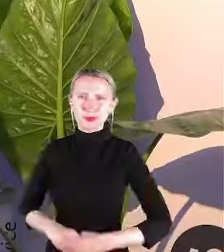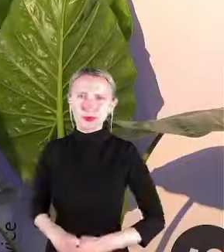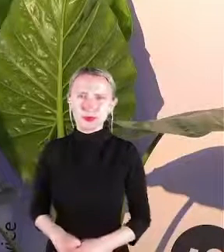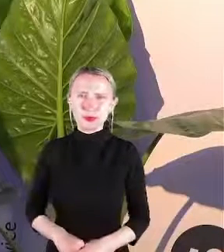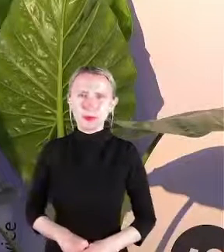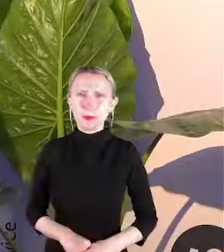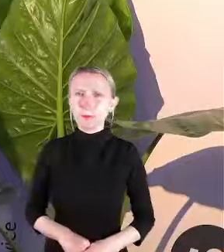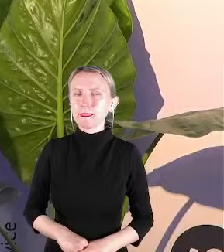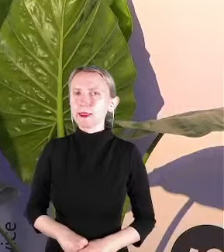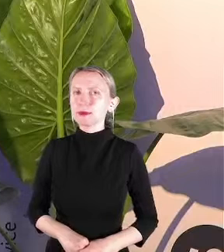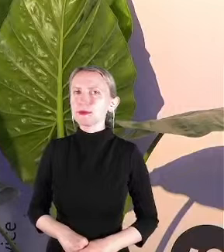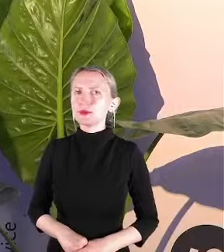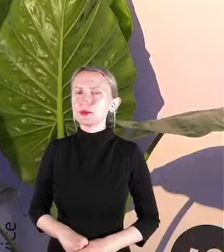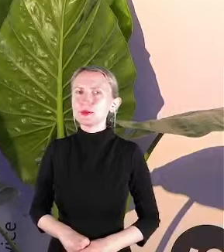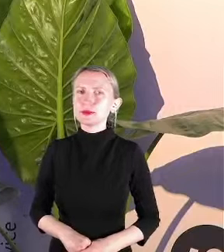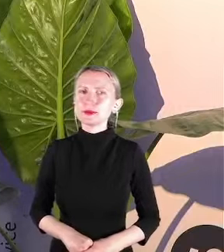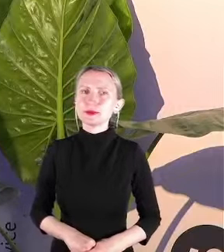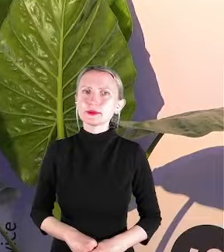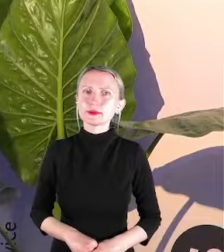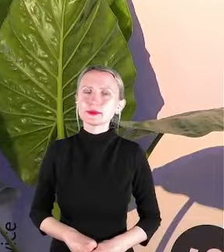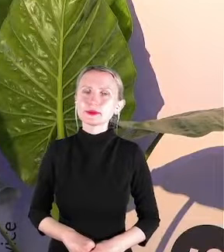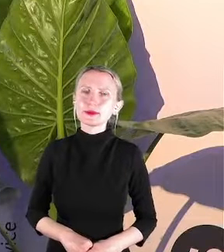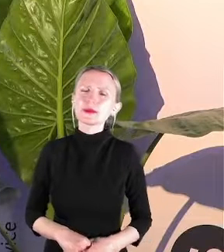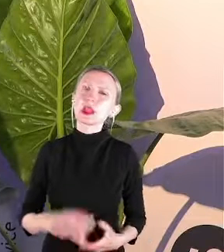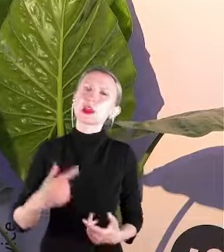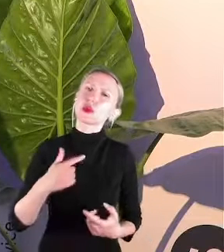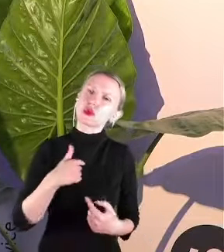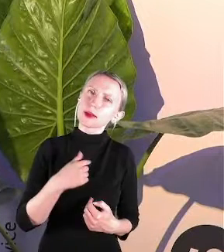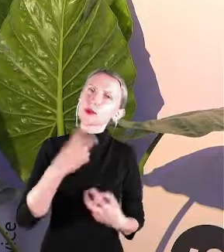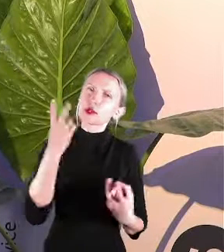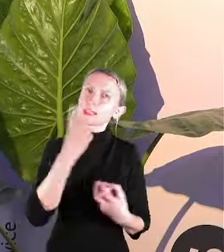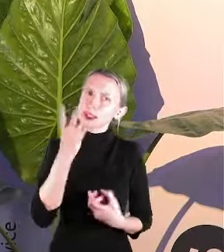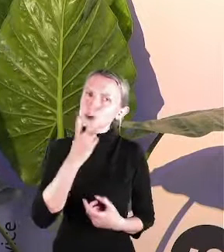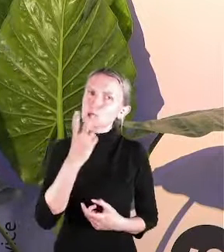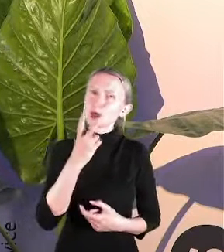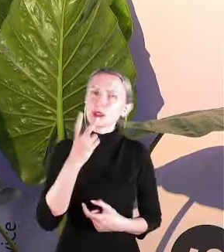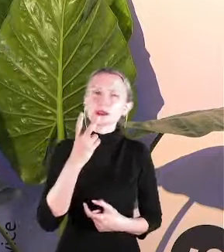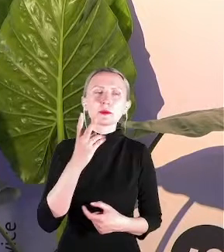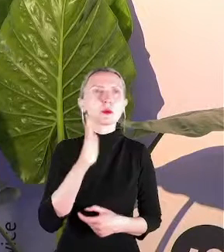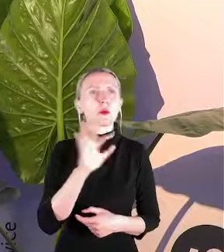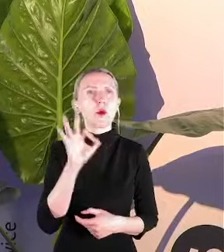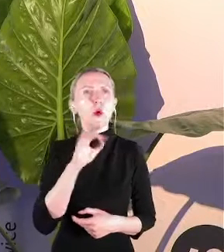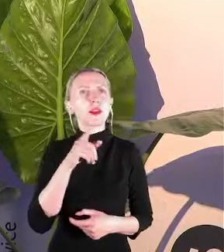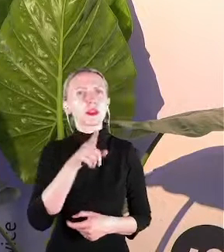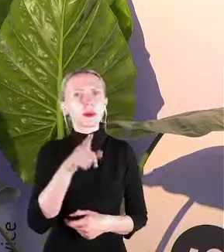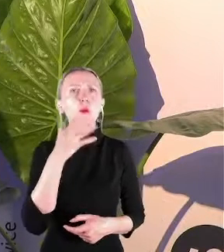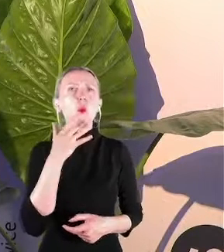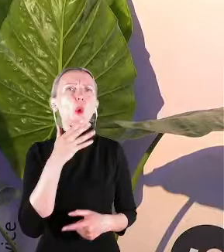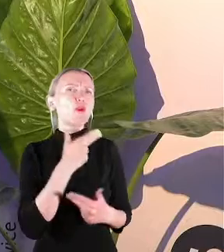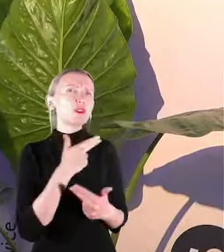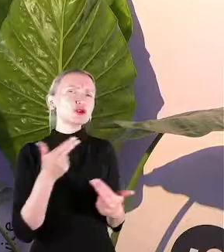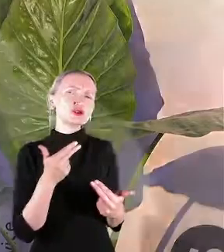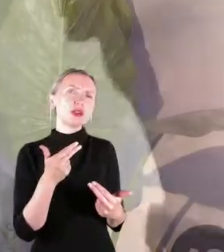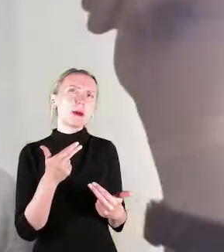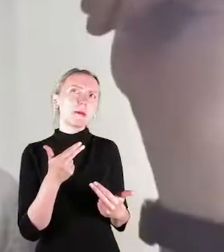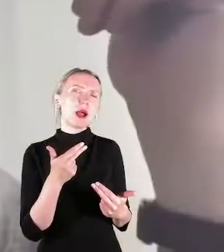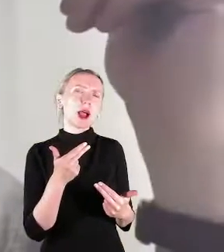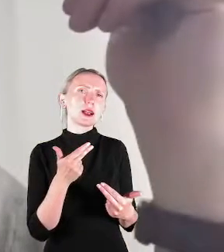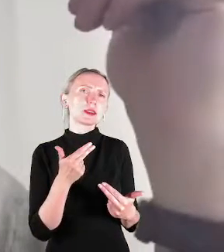it's just interesting to me because you don't hear too much about them. No, that's